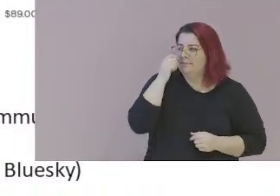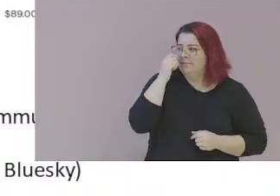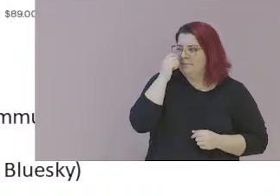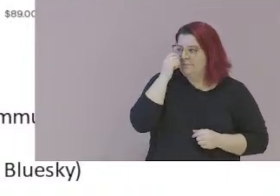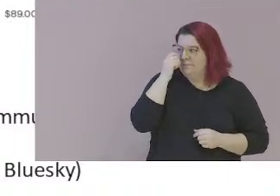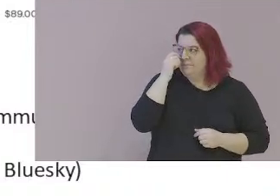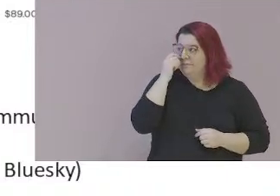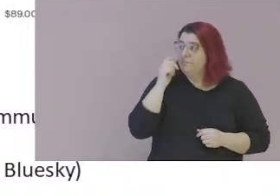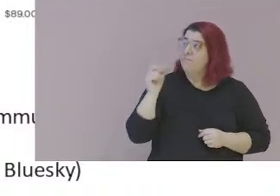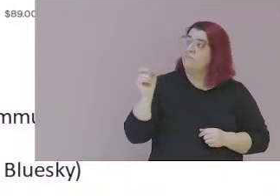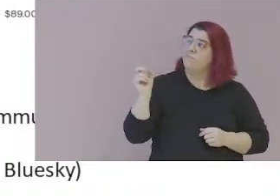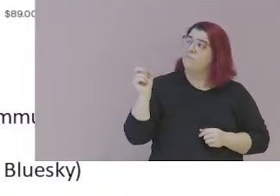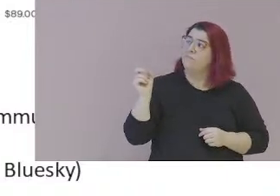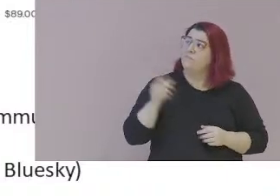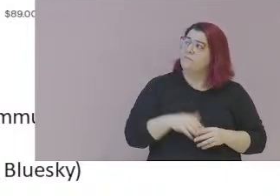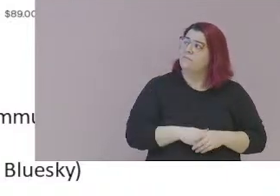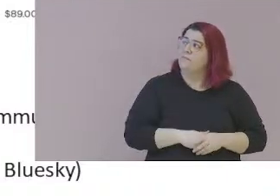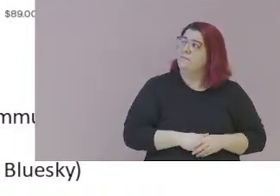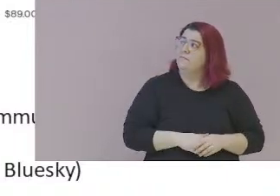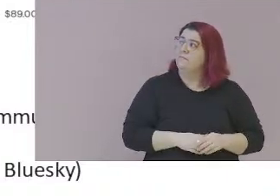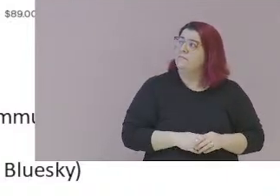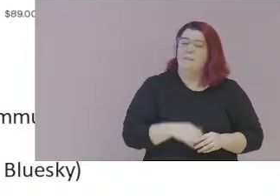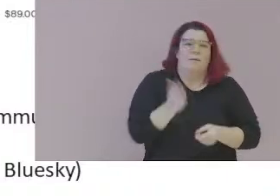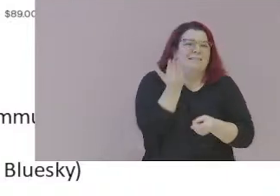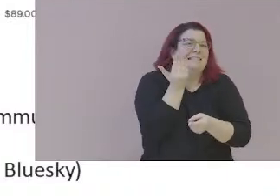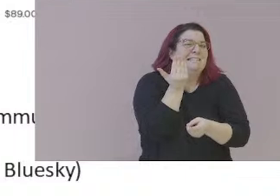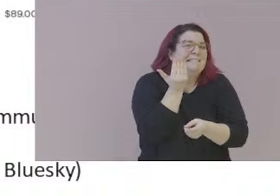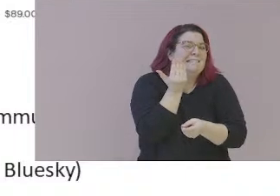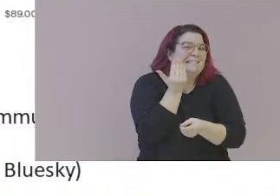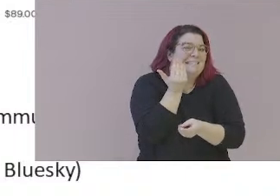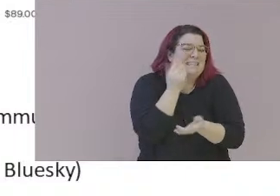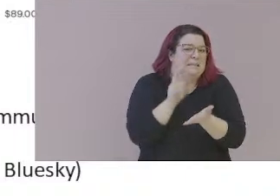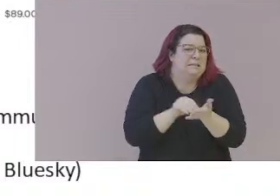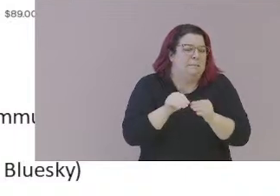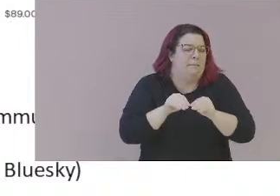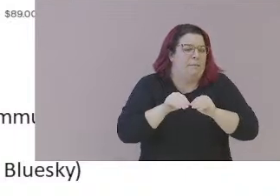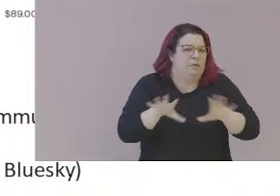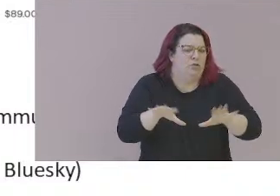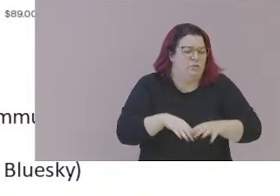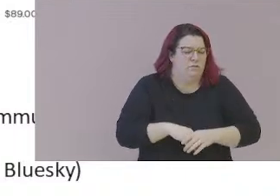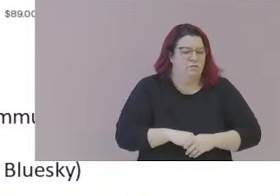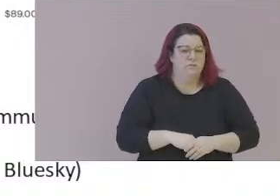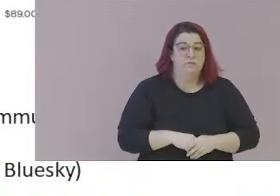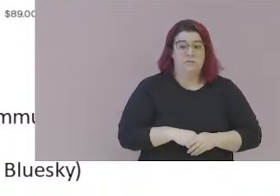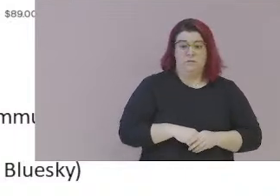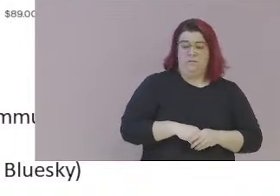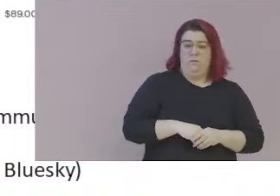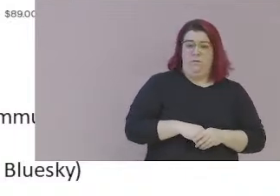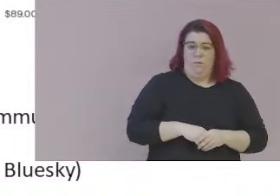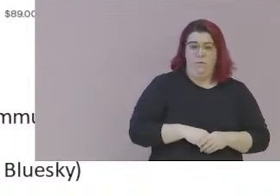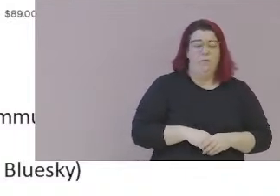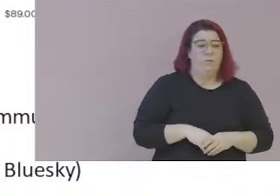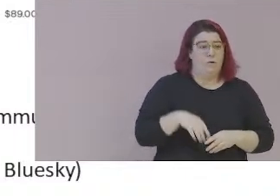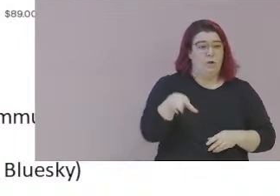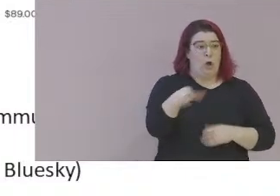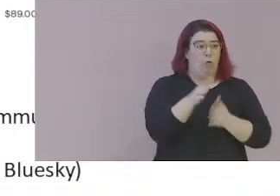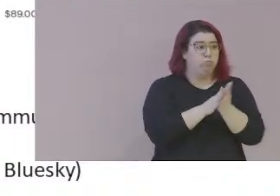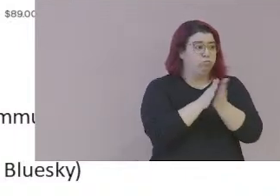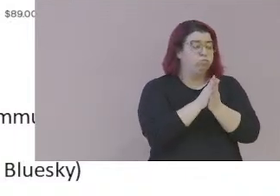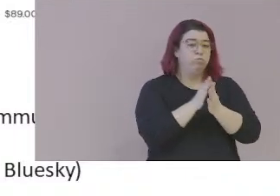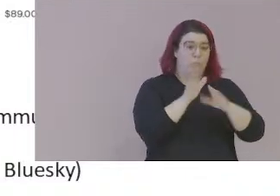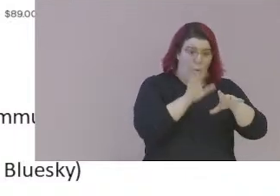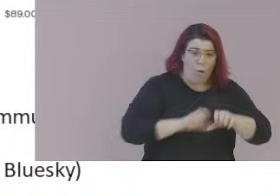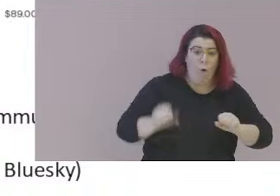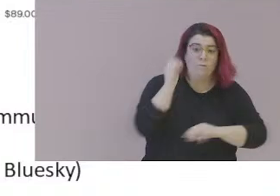And it just was published. So I have to say your invitation, Dorota, to give a lecture related to this research came